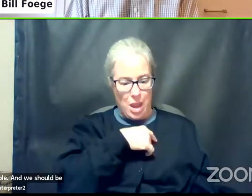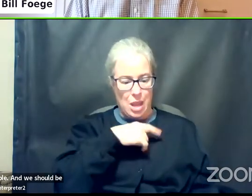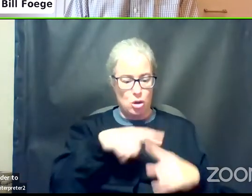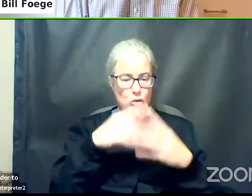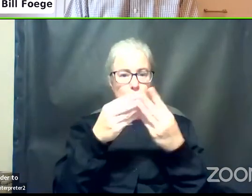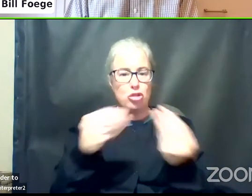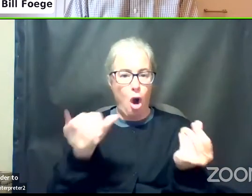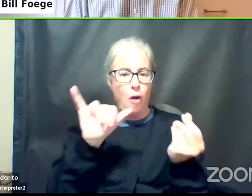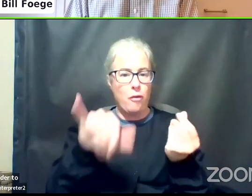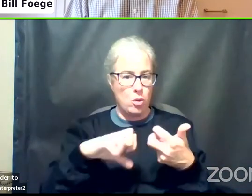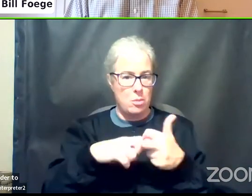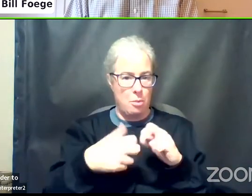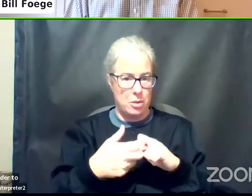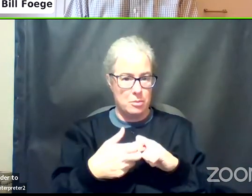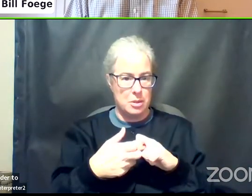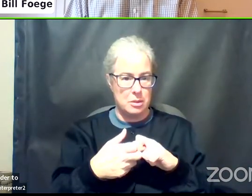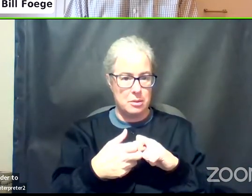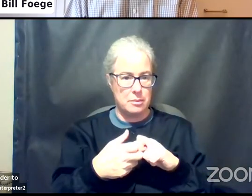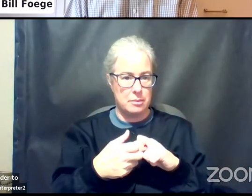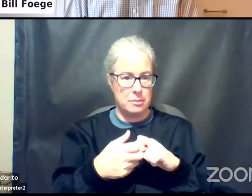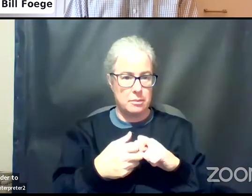to solve those problems